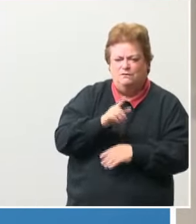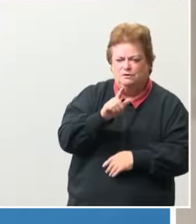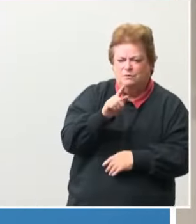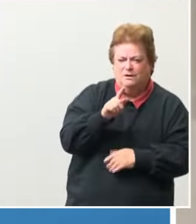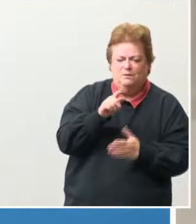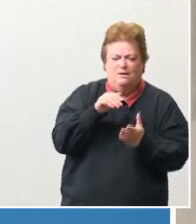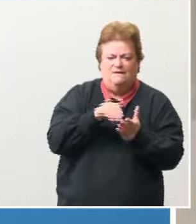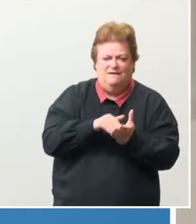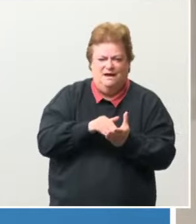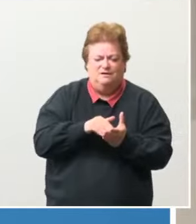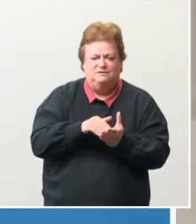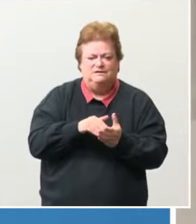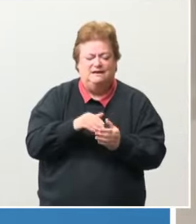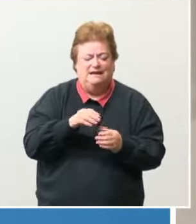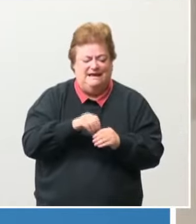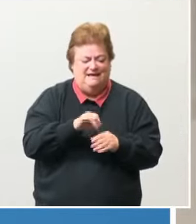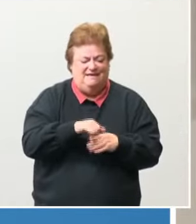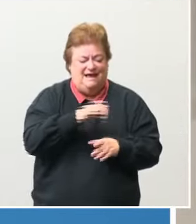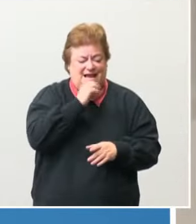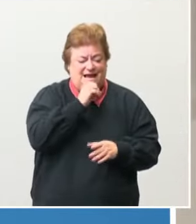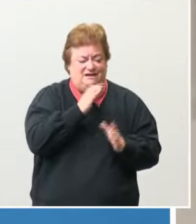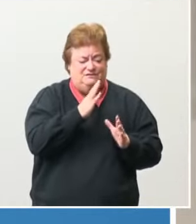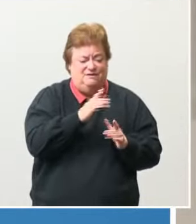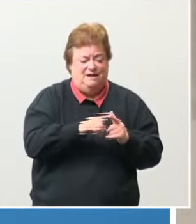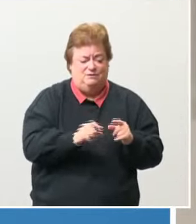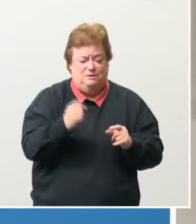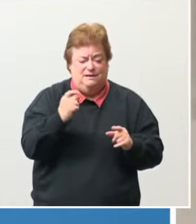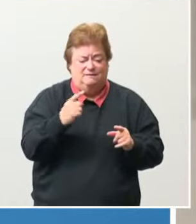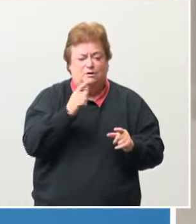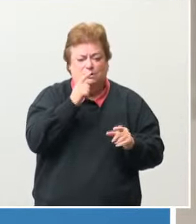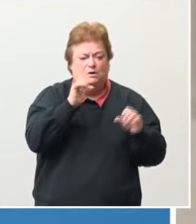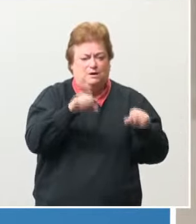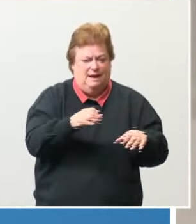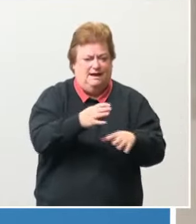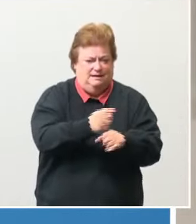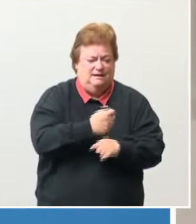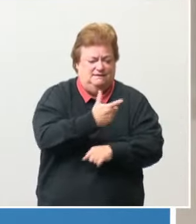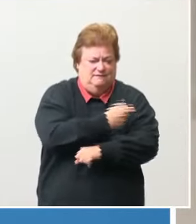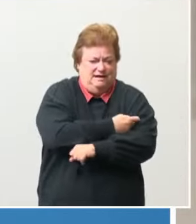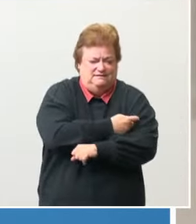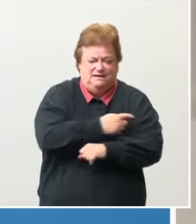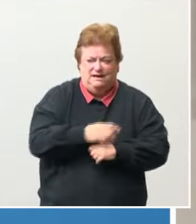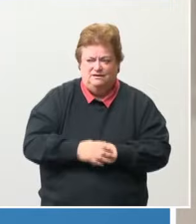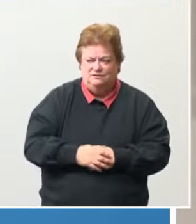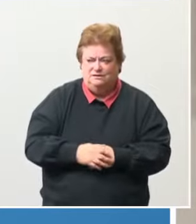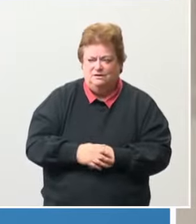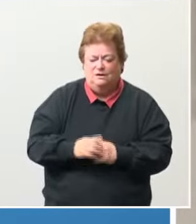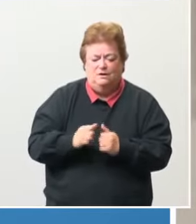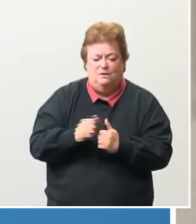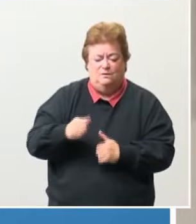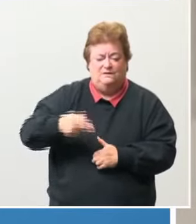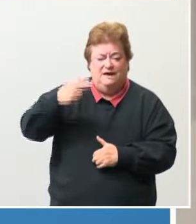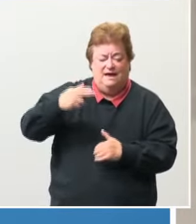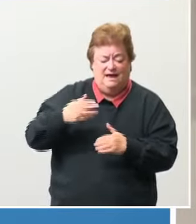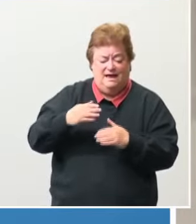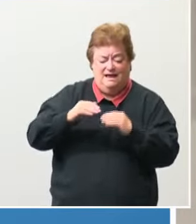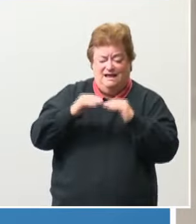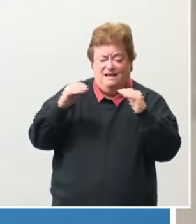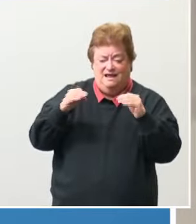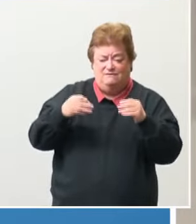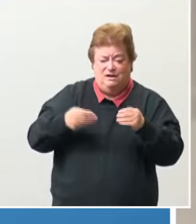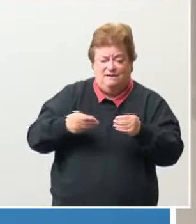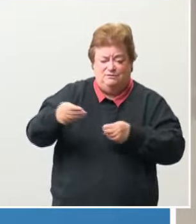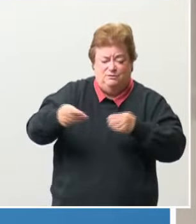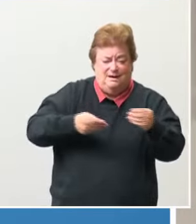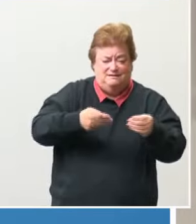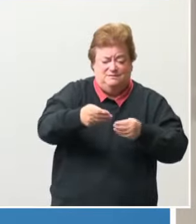21,000 children in the 5 to 11 age group who are eligible to be vaccinated. With the high level of transmission we are